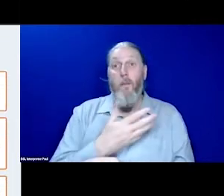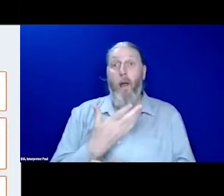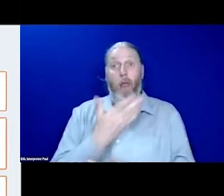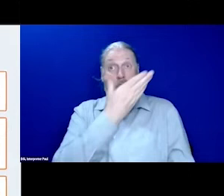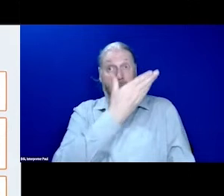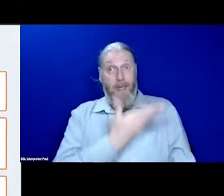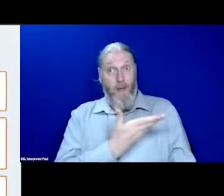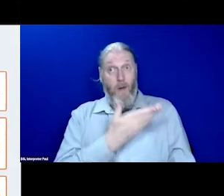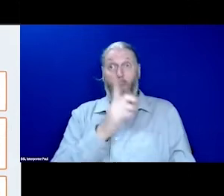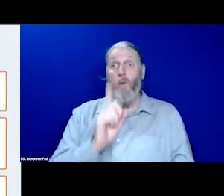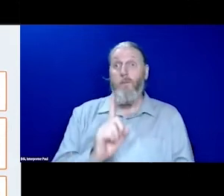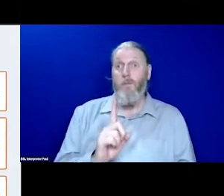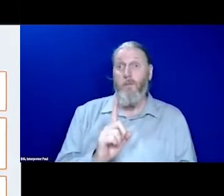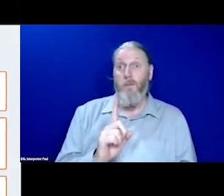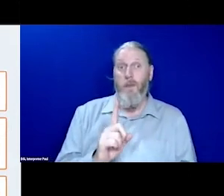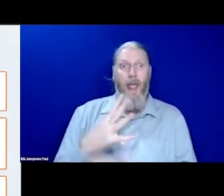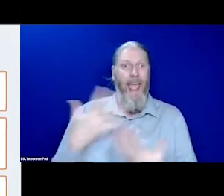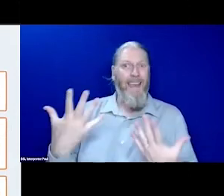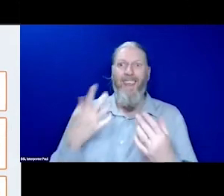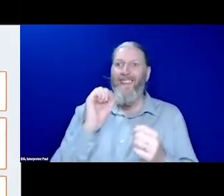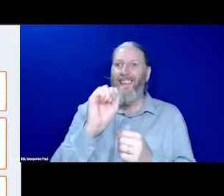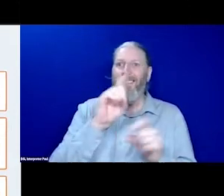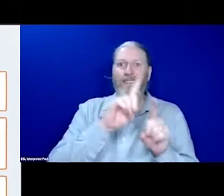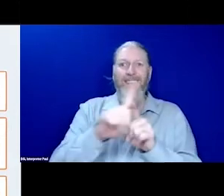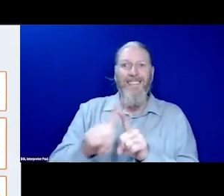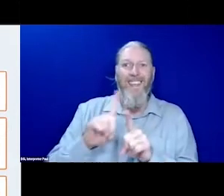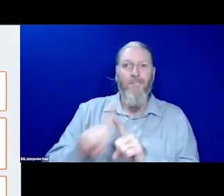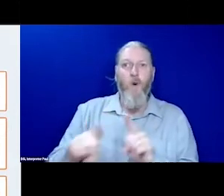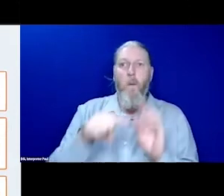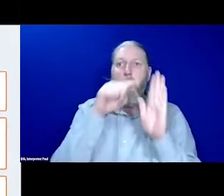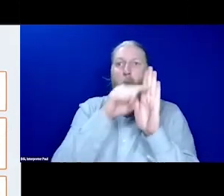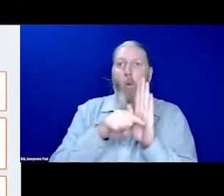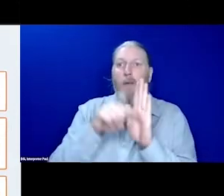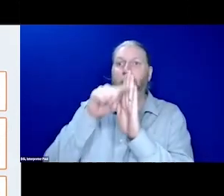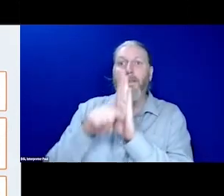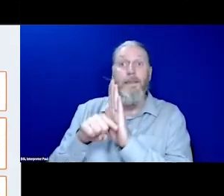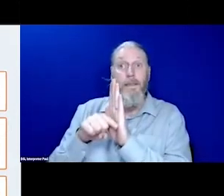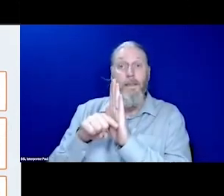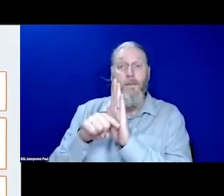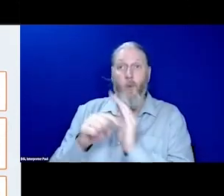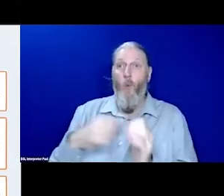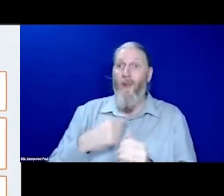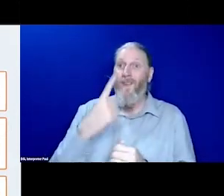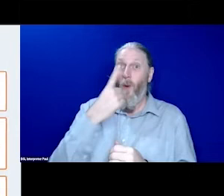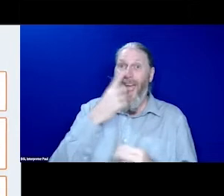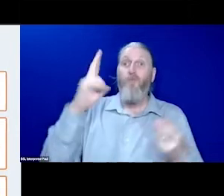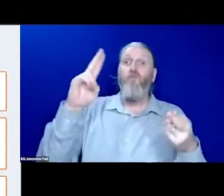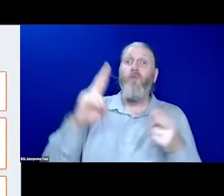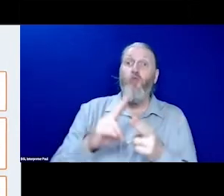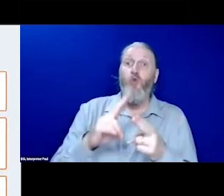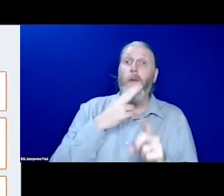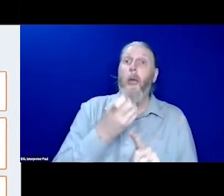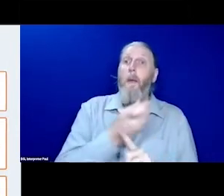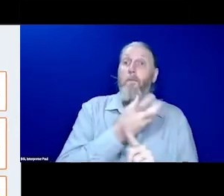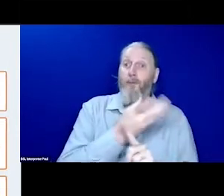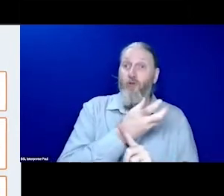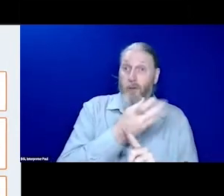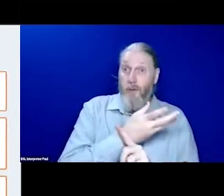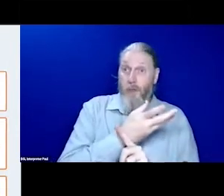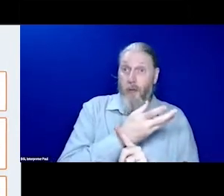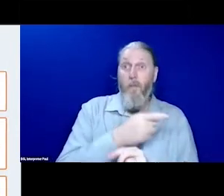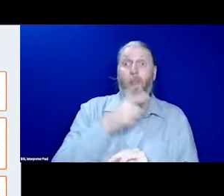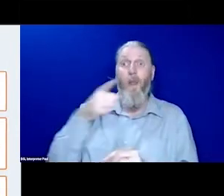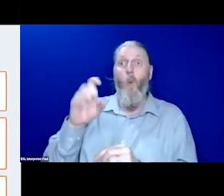for any of these system level policies, it's not only reductions in emissions, but mental health